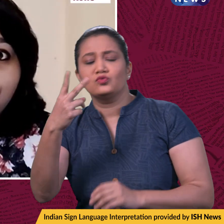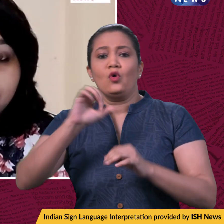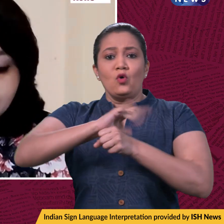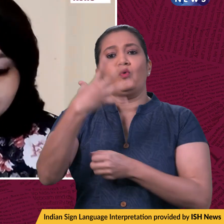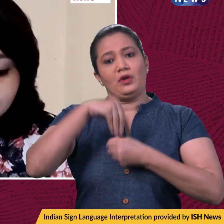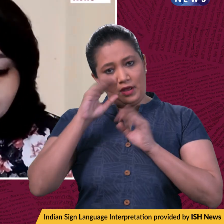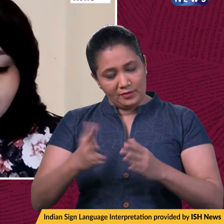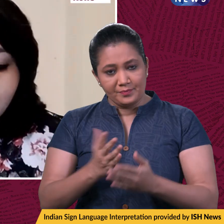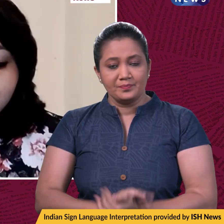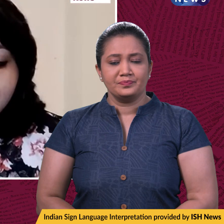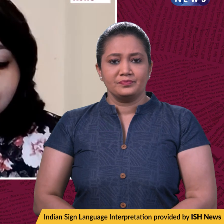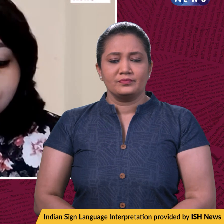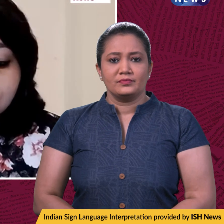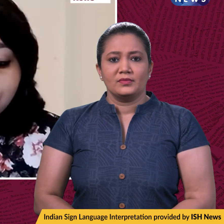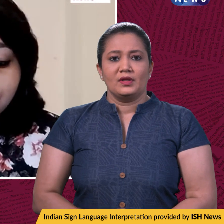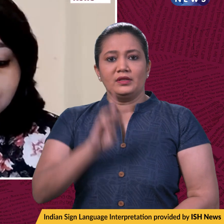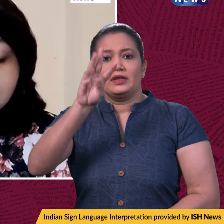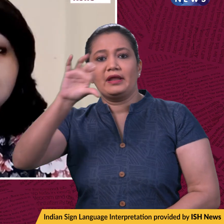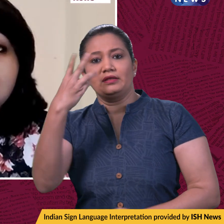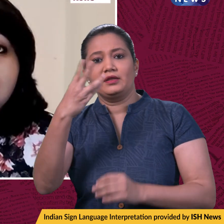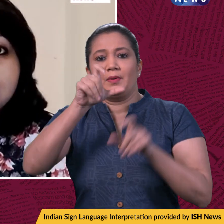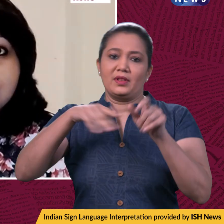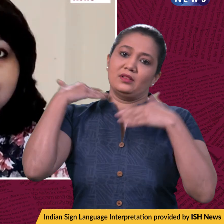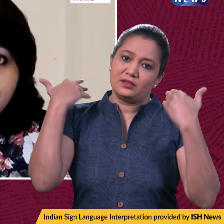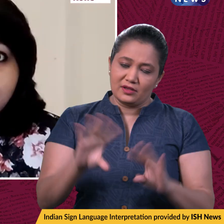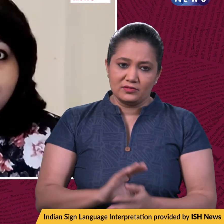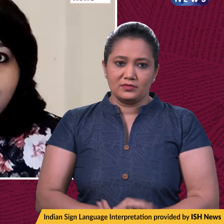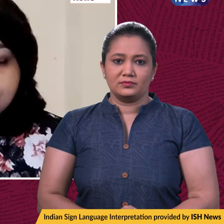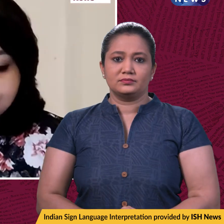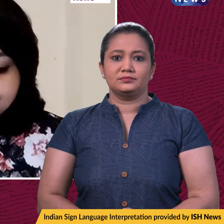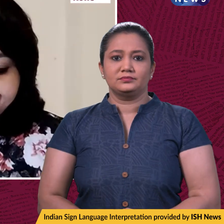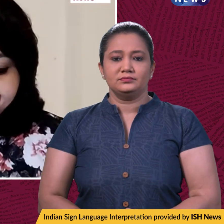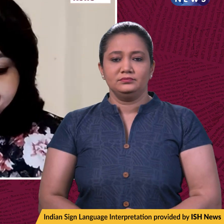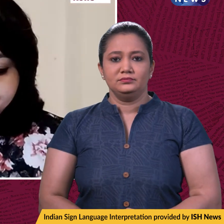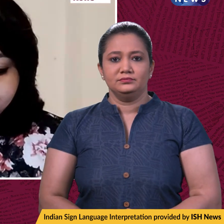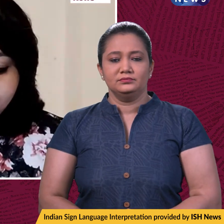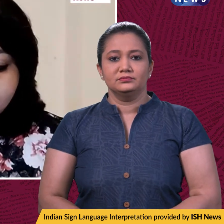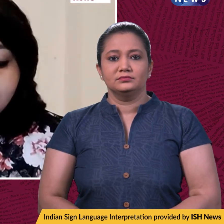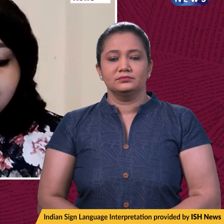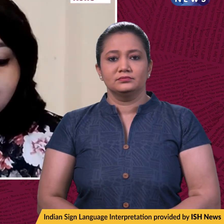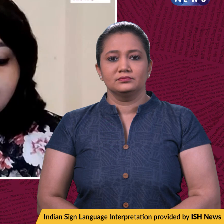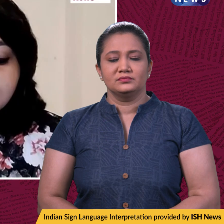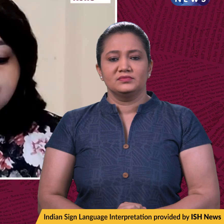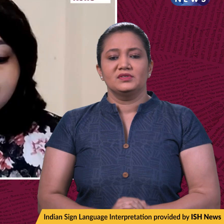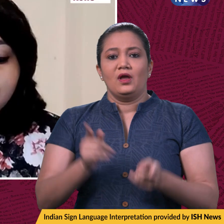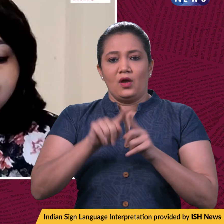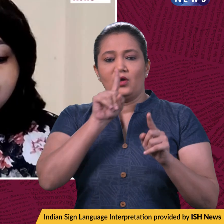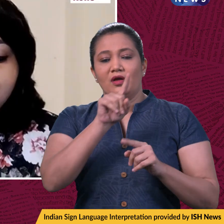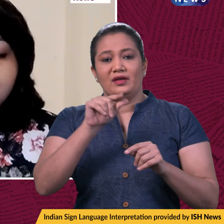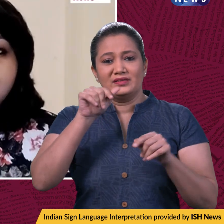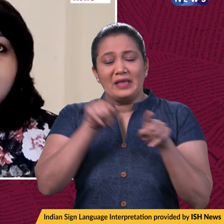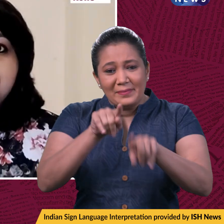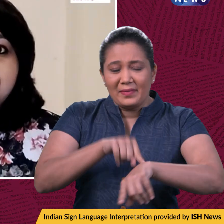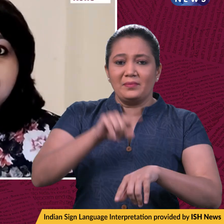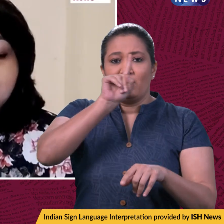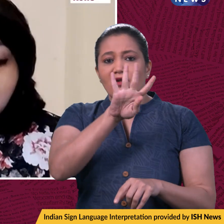7,992 new COVID cases and 393 deaths in the last 24 hours. Meanwhile, Section 144